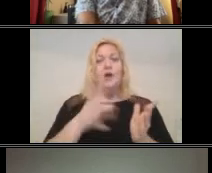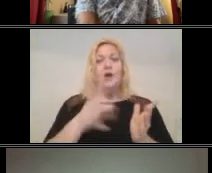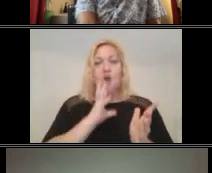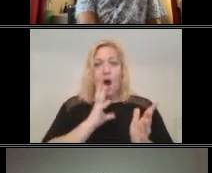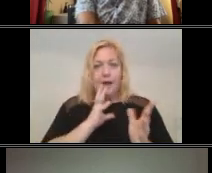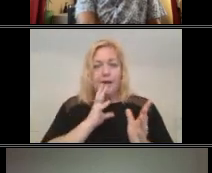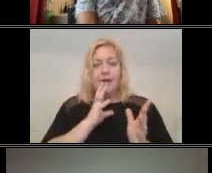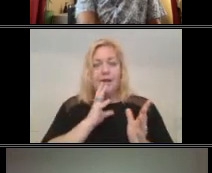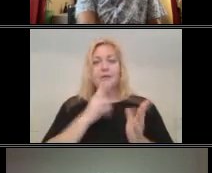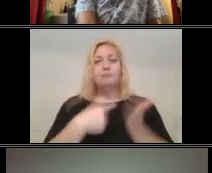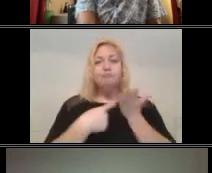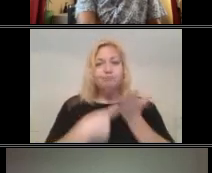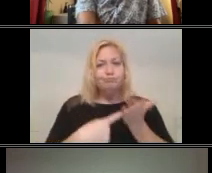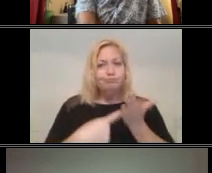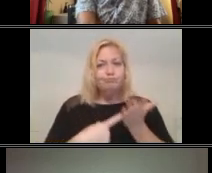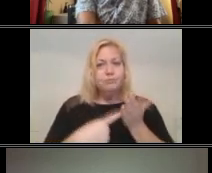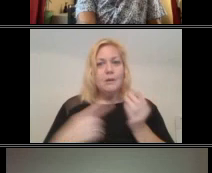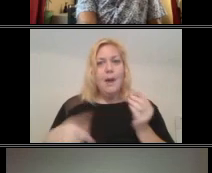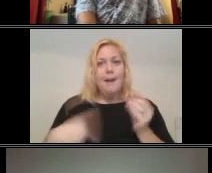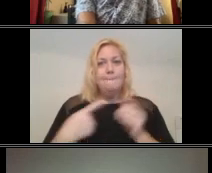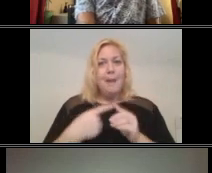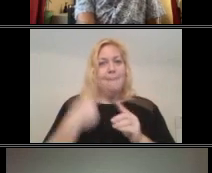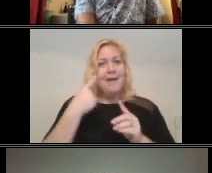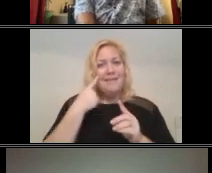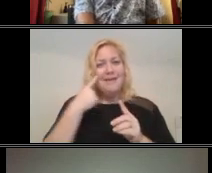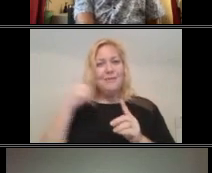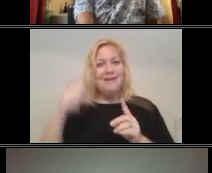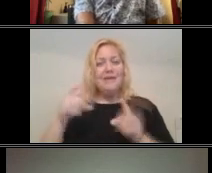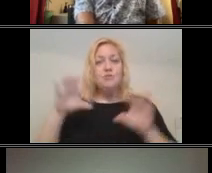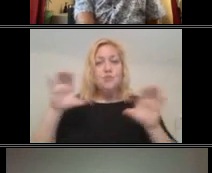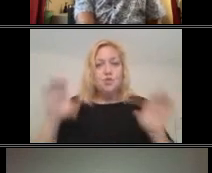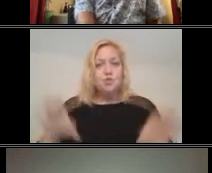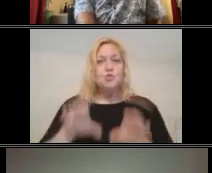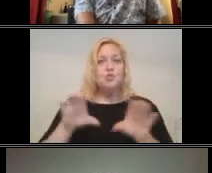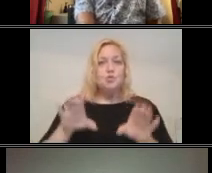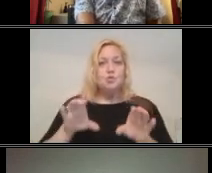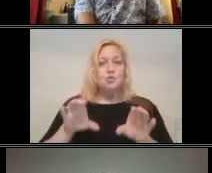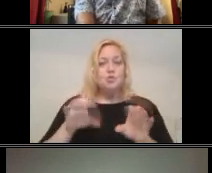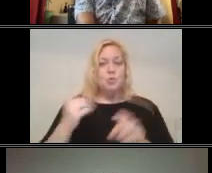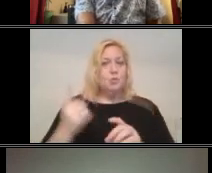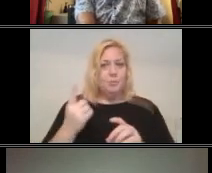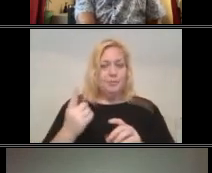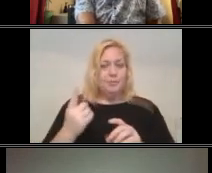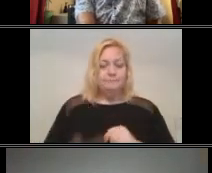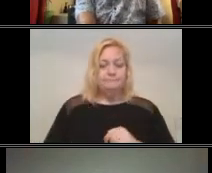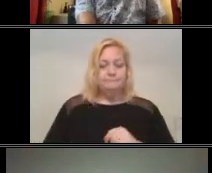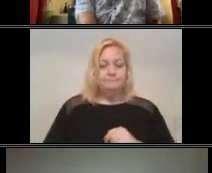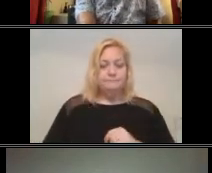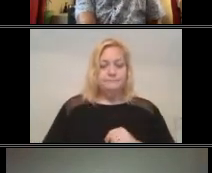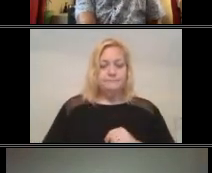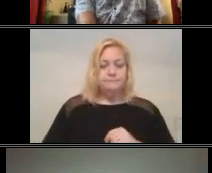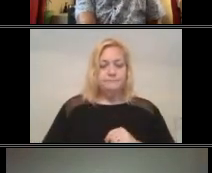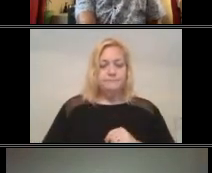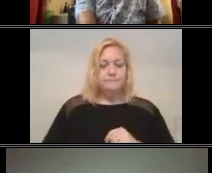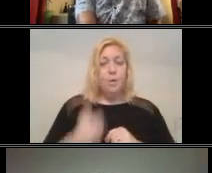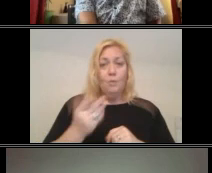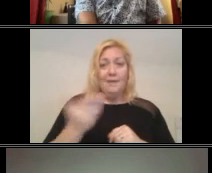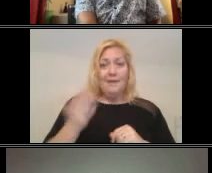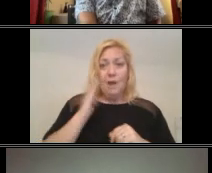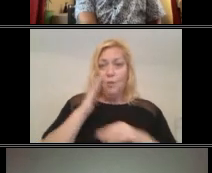think there is a willingness to do something about it. I will say the one thing I will caution, because I've